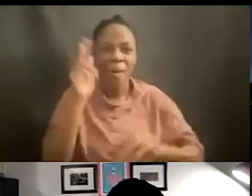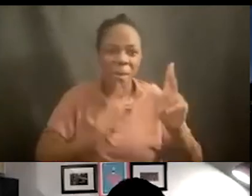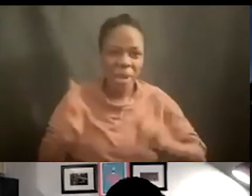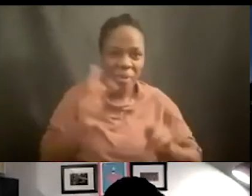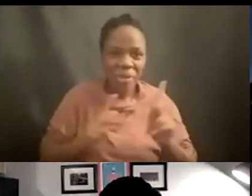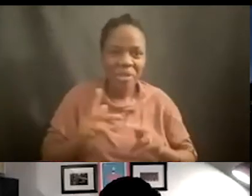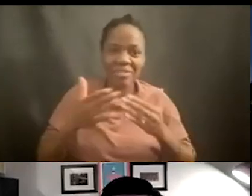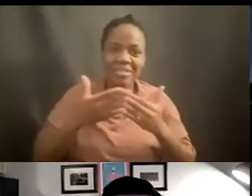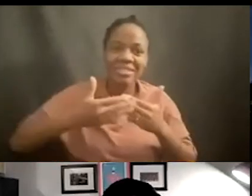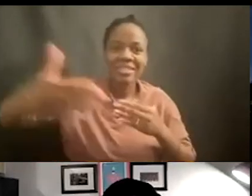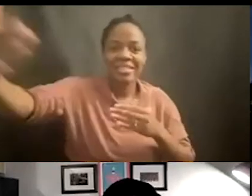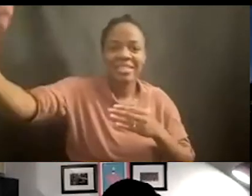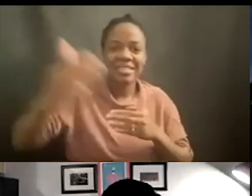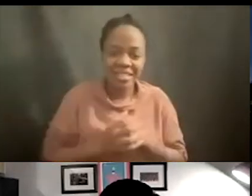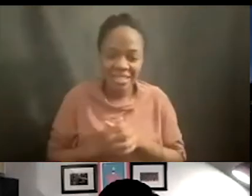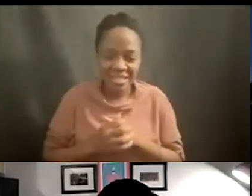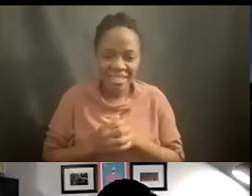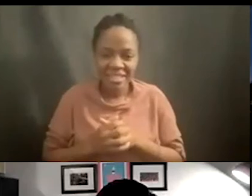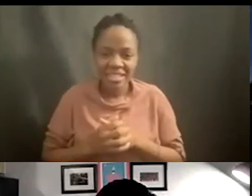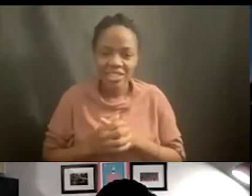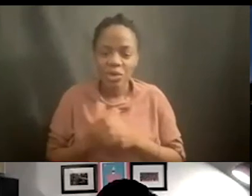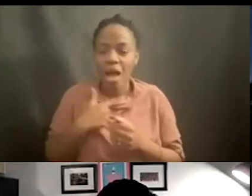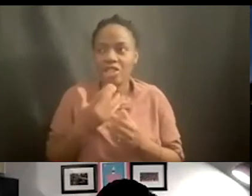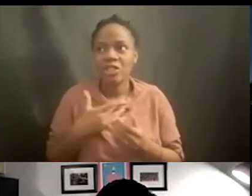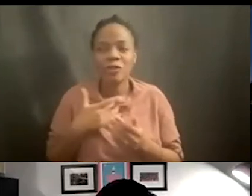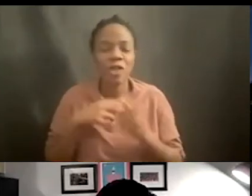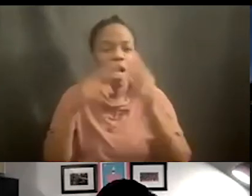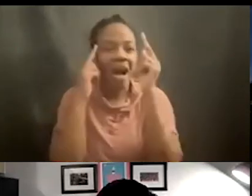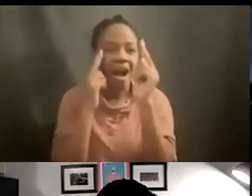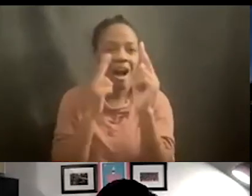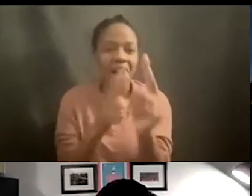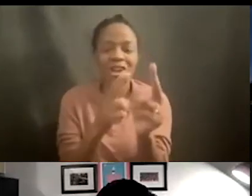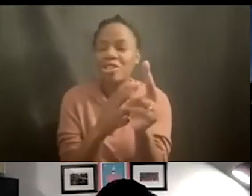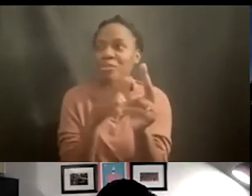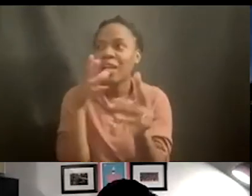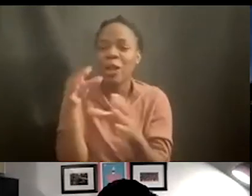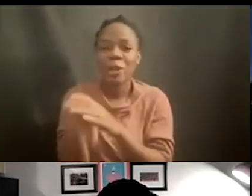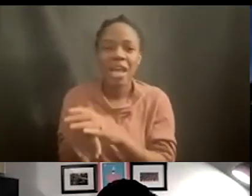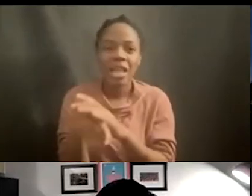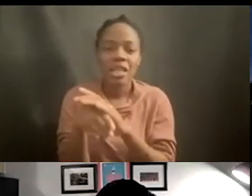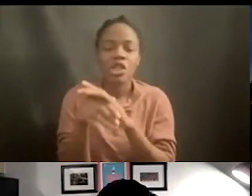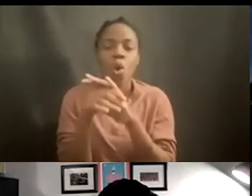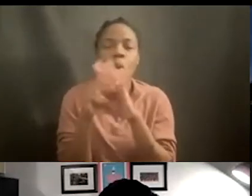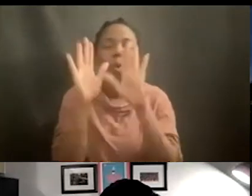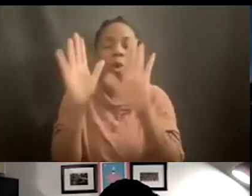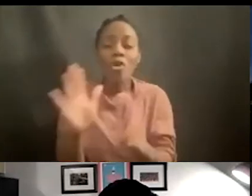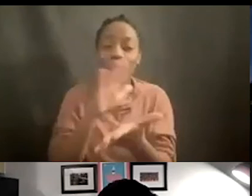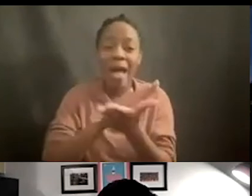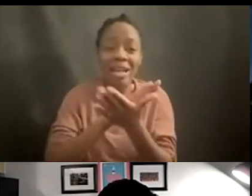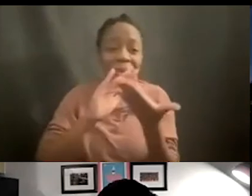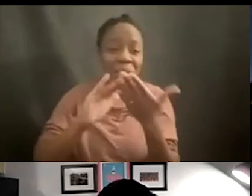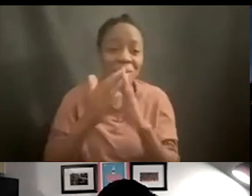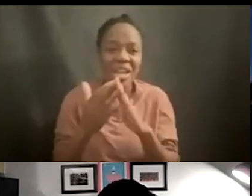months ahead. And I'm just so honored to be a part of this vibrant academic community and